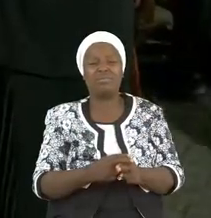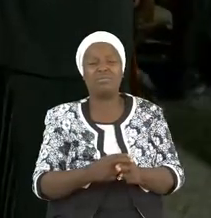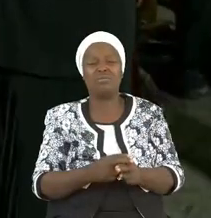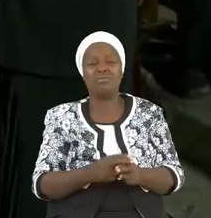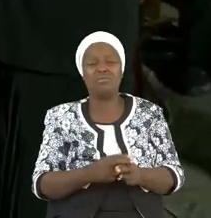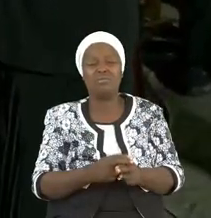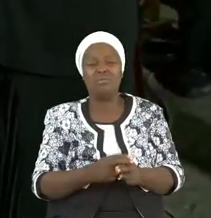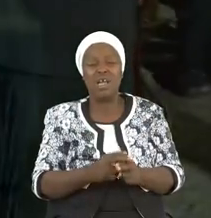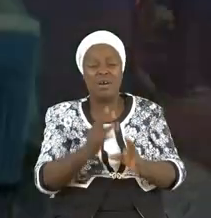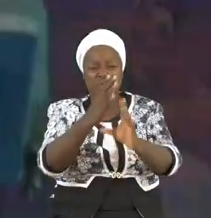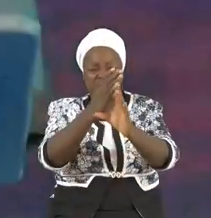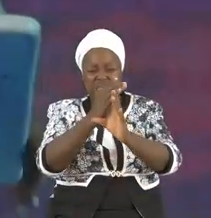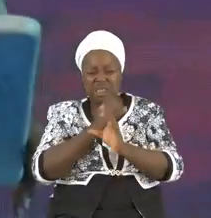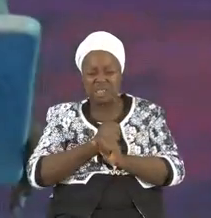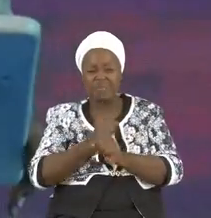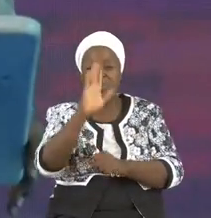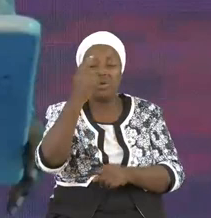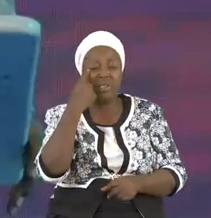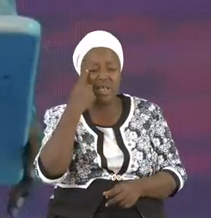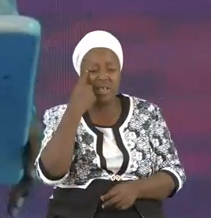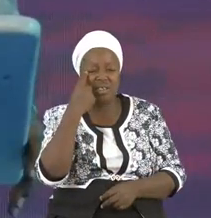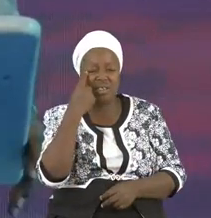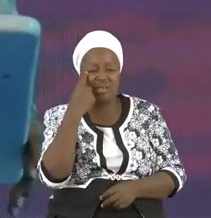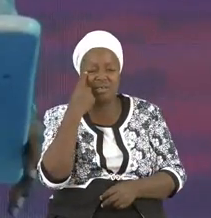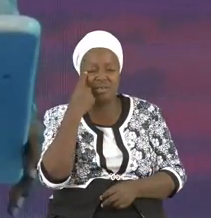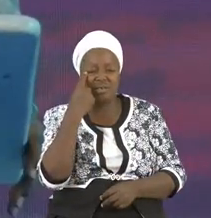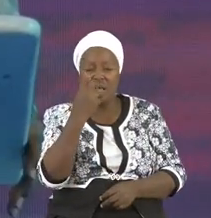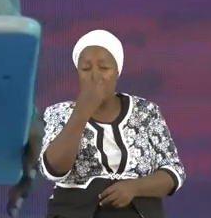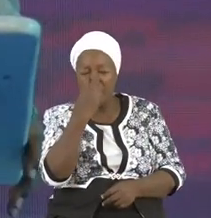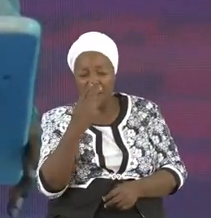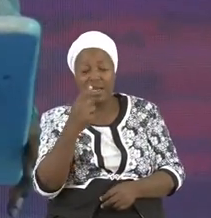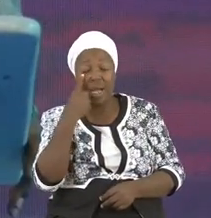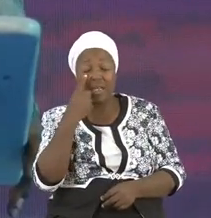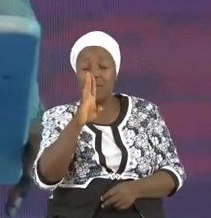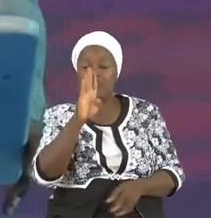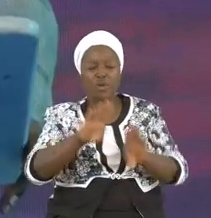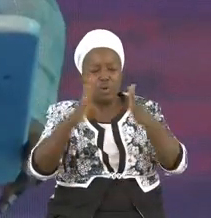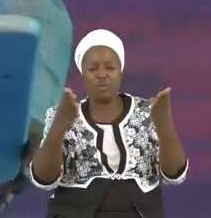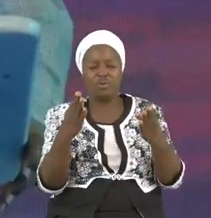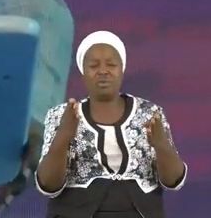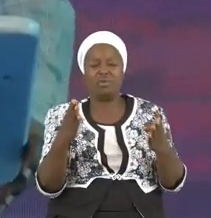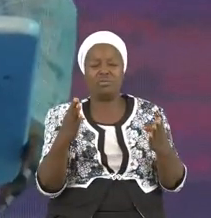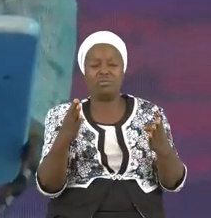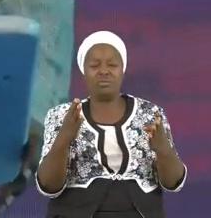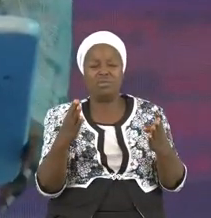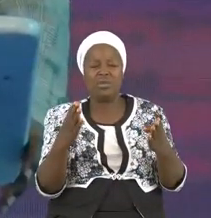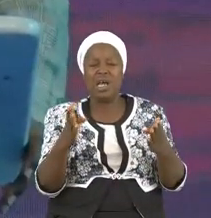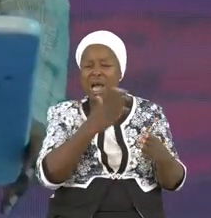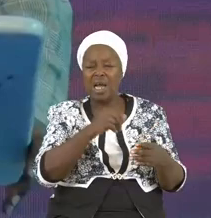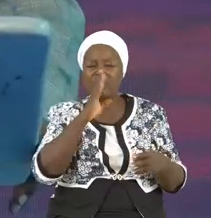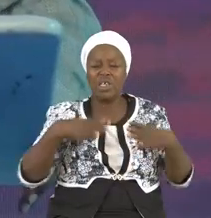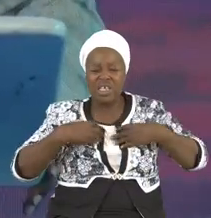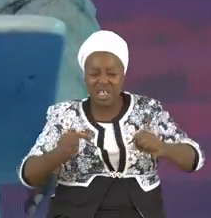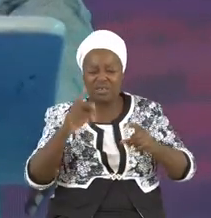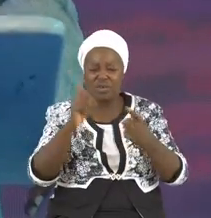Receive your sight. Blind eyes, be open. And begin to see